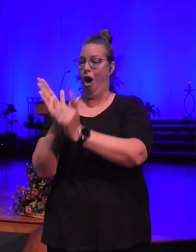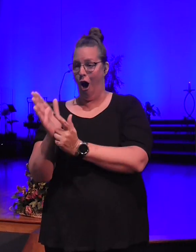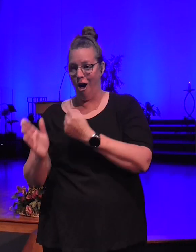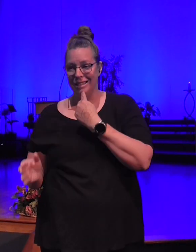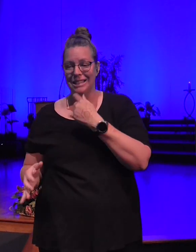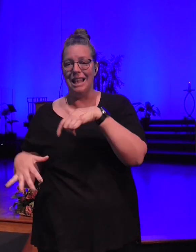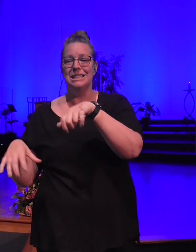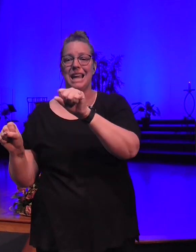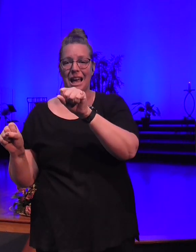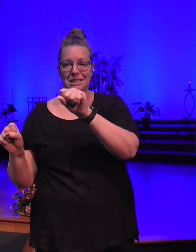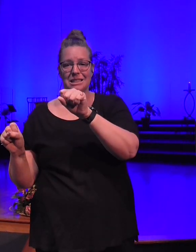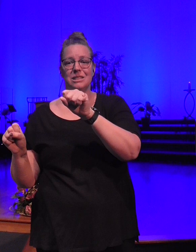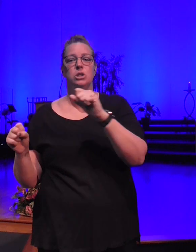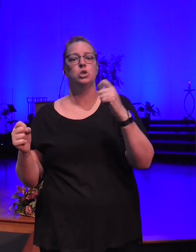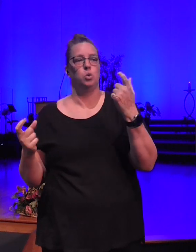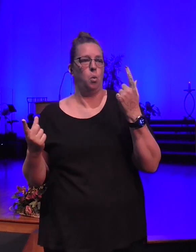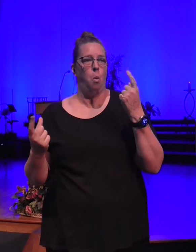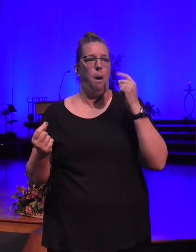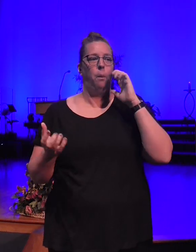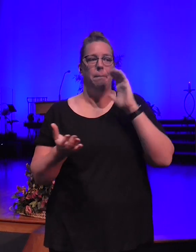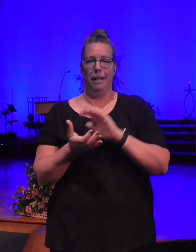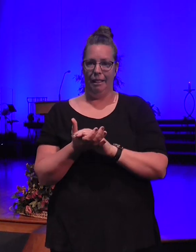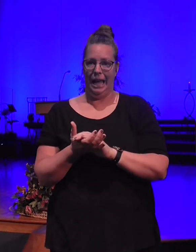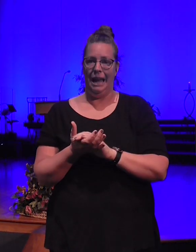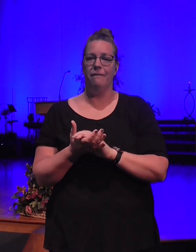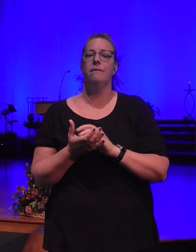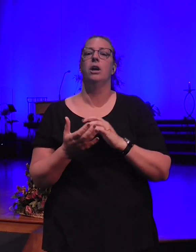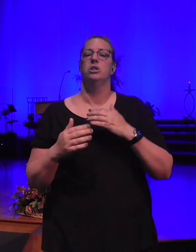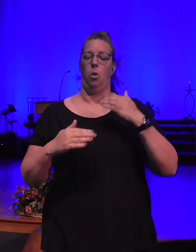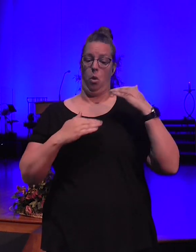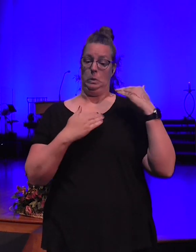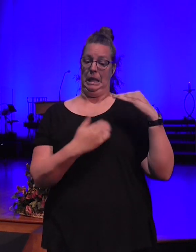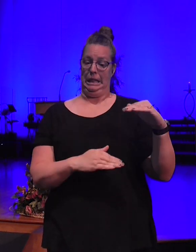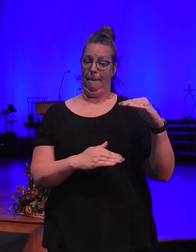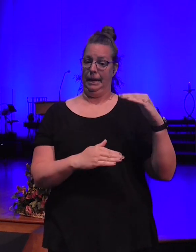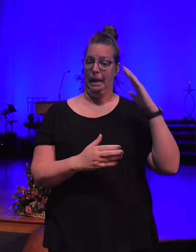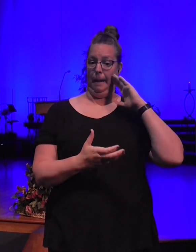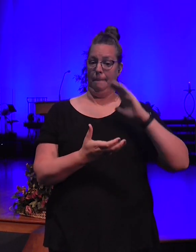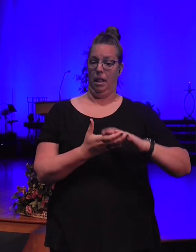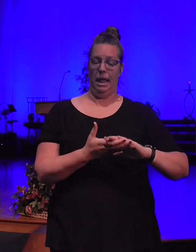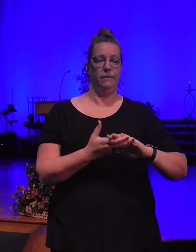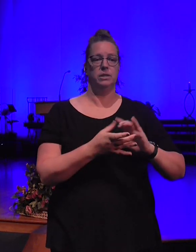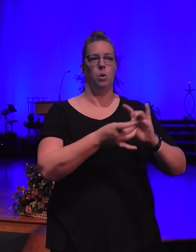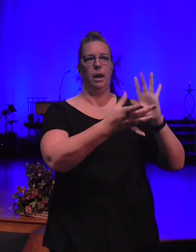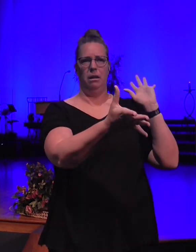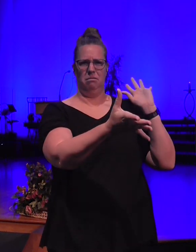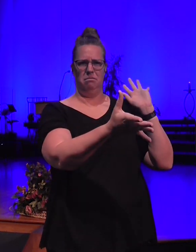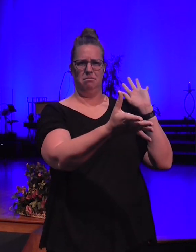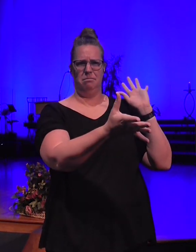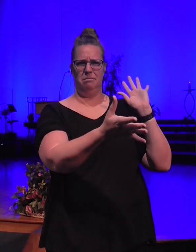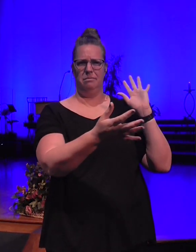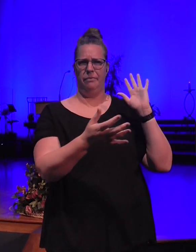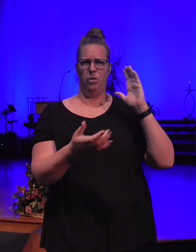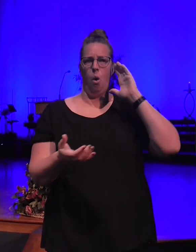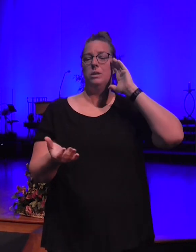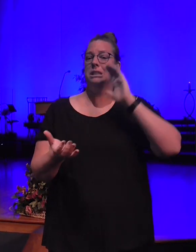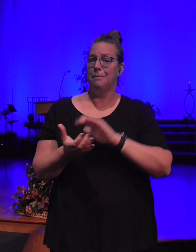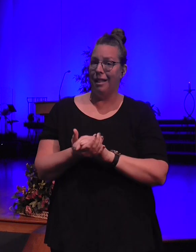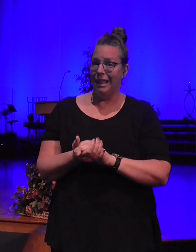to what we truly believe, so we get rid of those limiting beliefs. And we have those beliefs